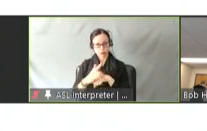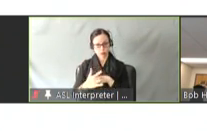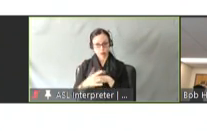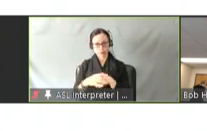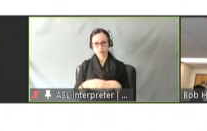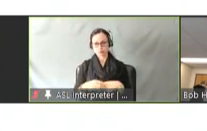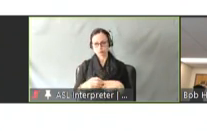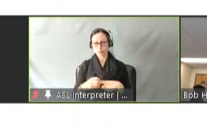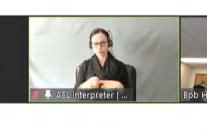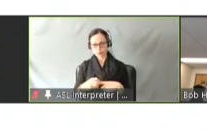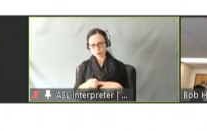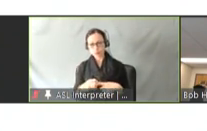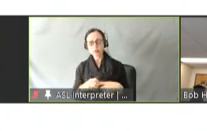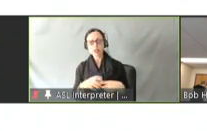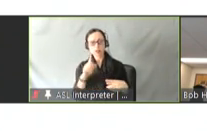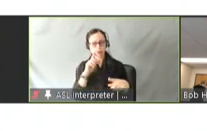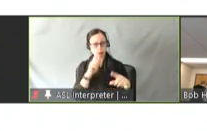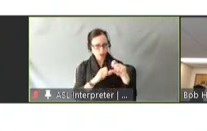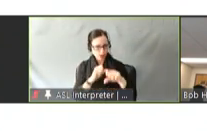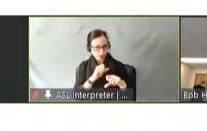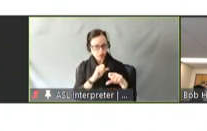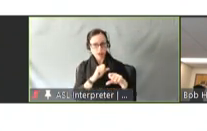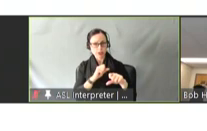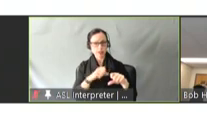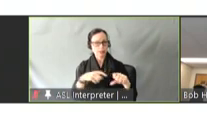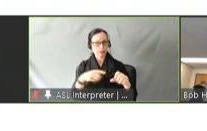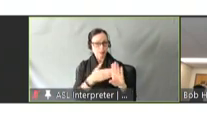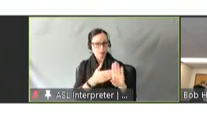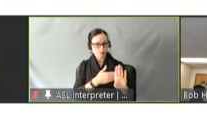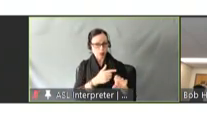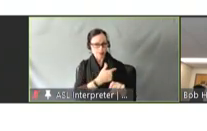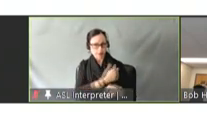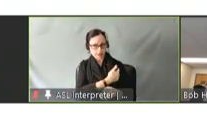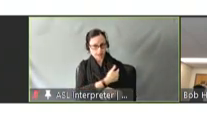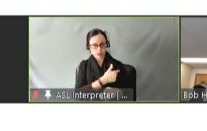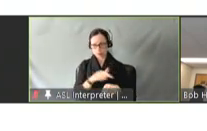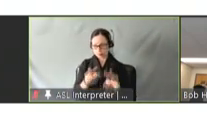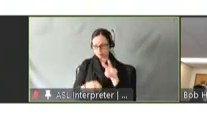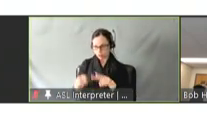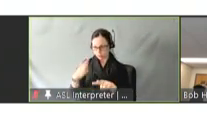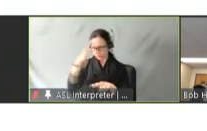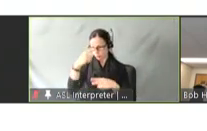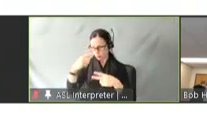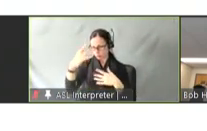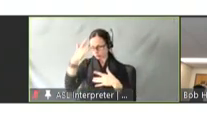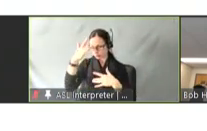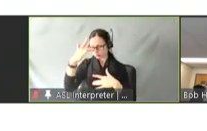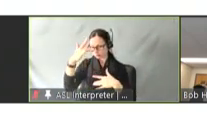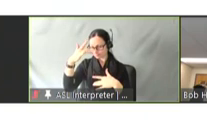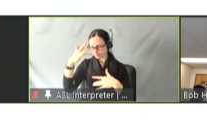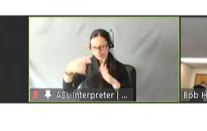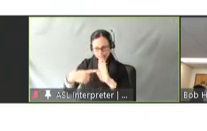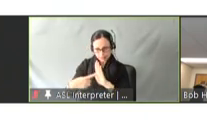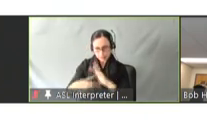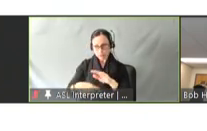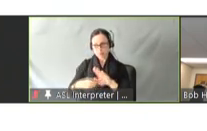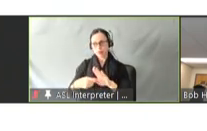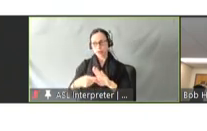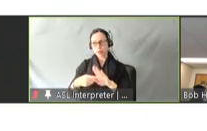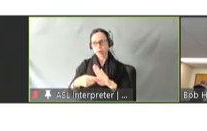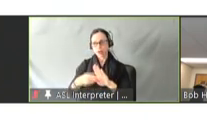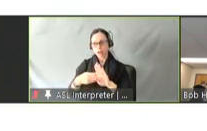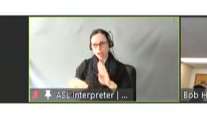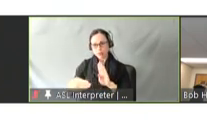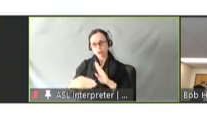mitigation strategies, including screening for risk prior to vaccination, monitoring for symptoms post-vaccination, early recognition